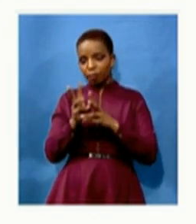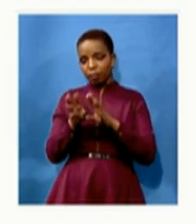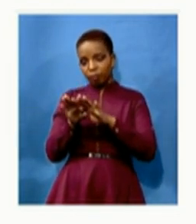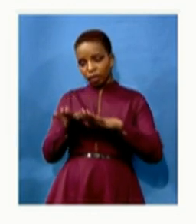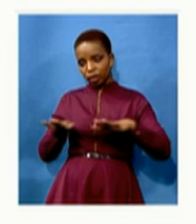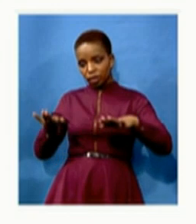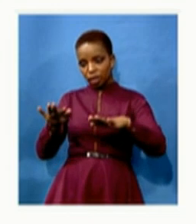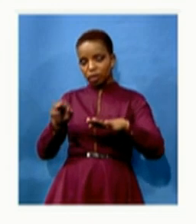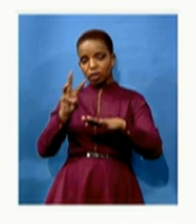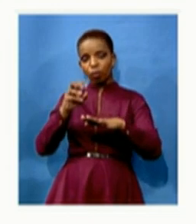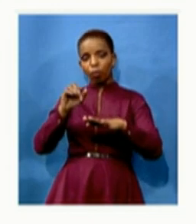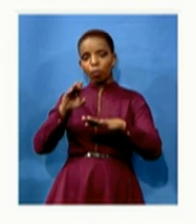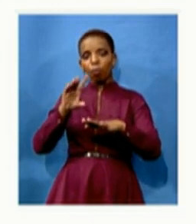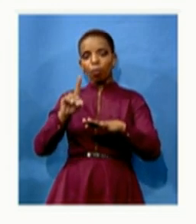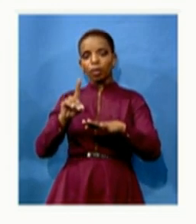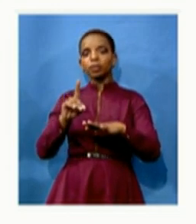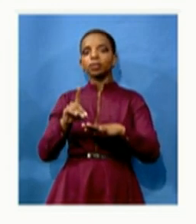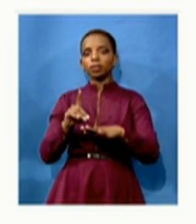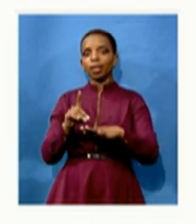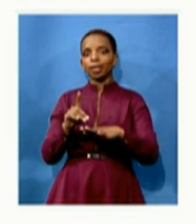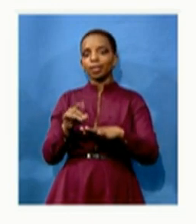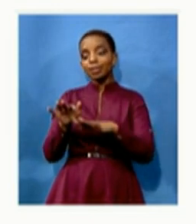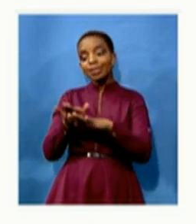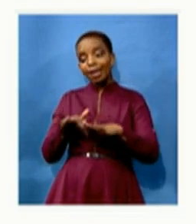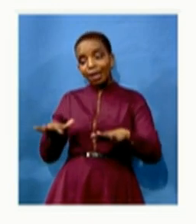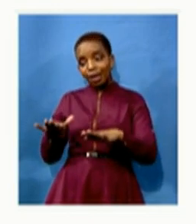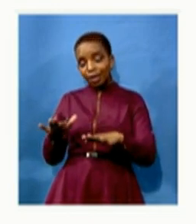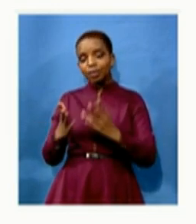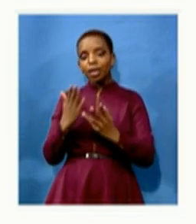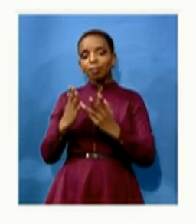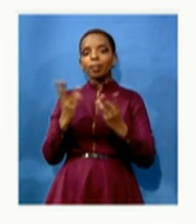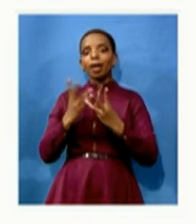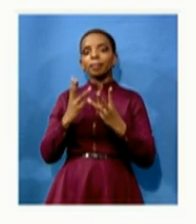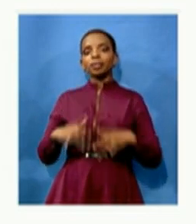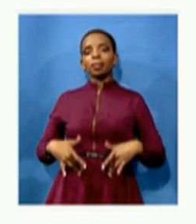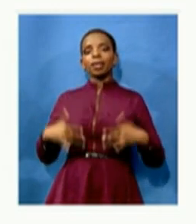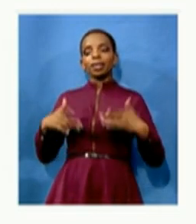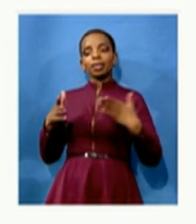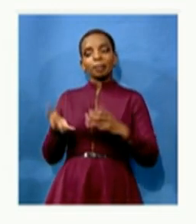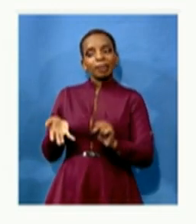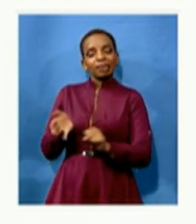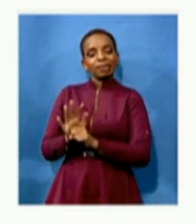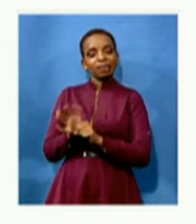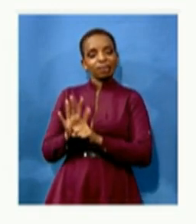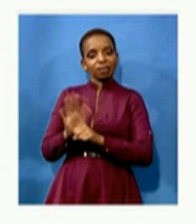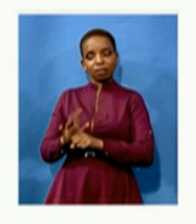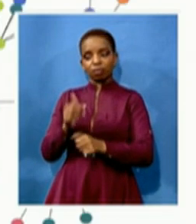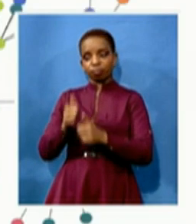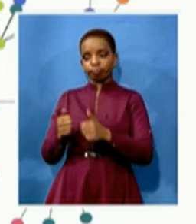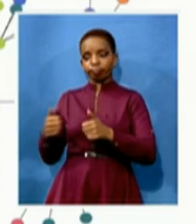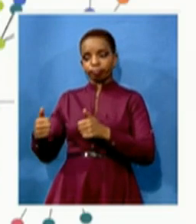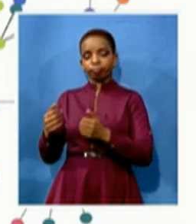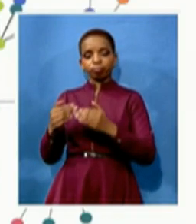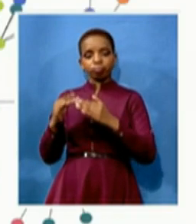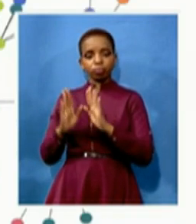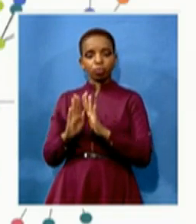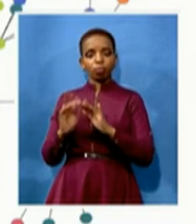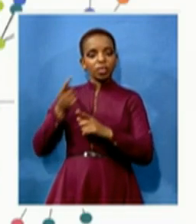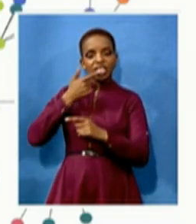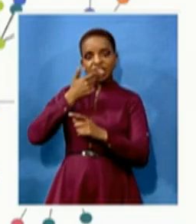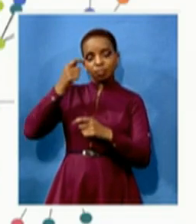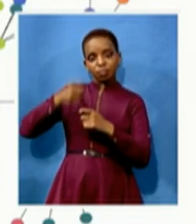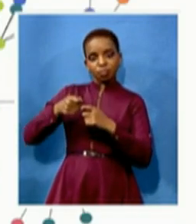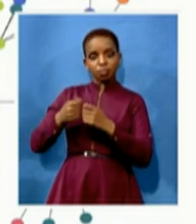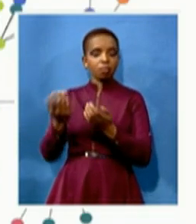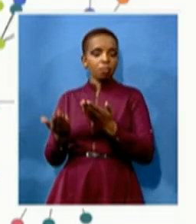populated ward where he further exposes other agents that he interacts with. The model that we have is